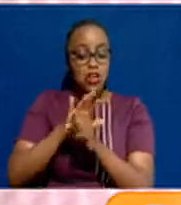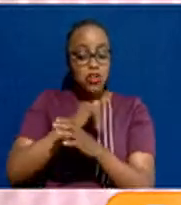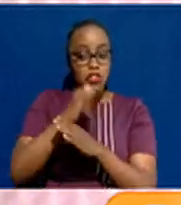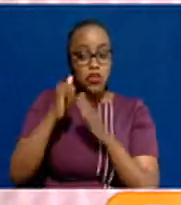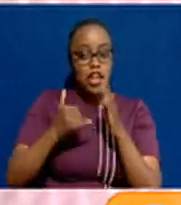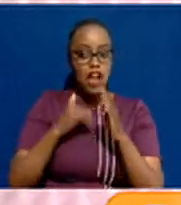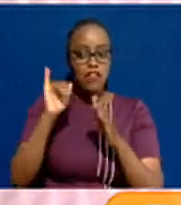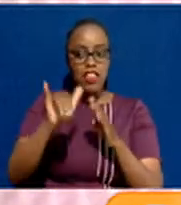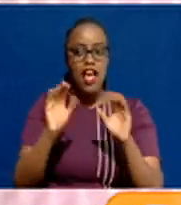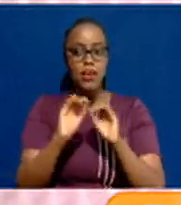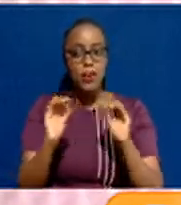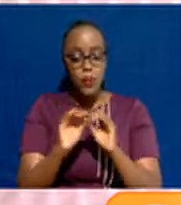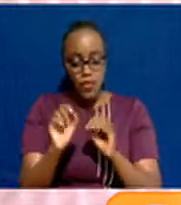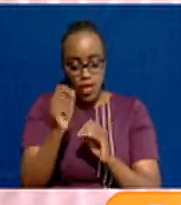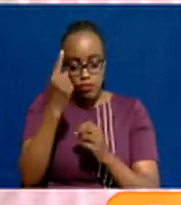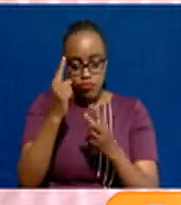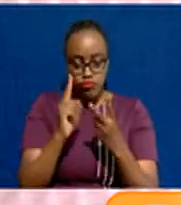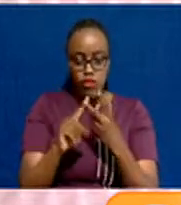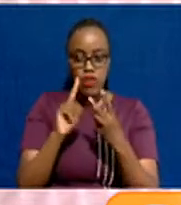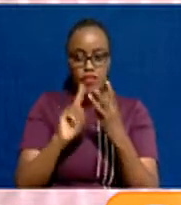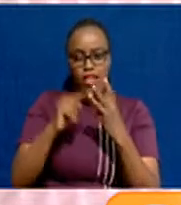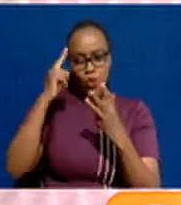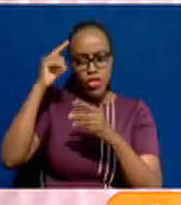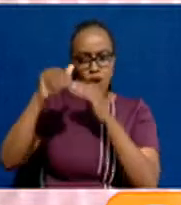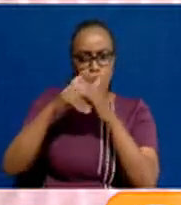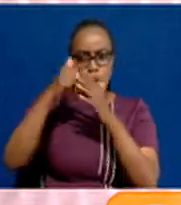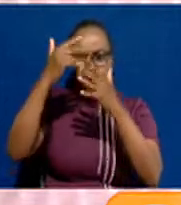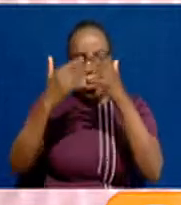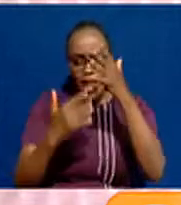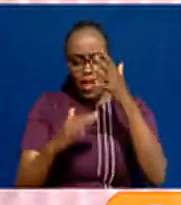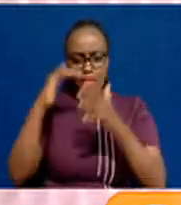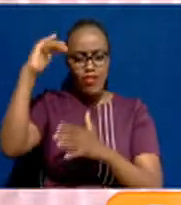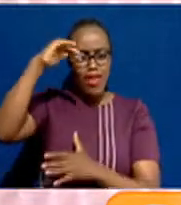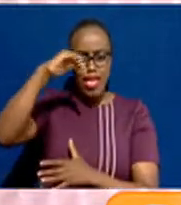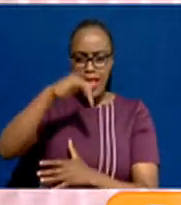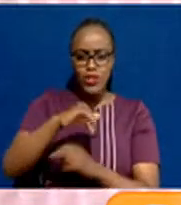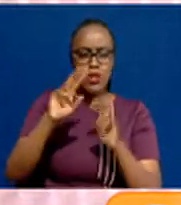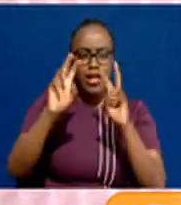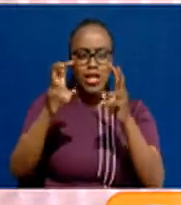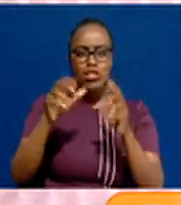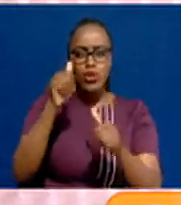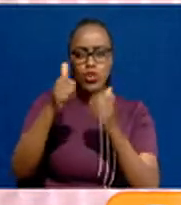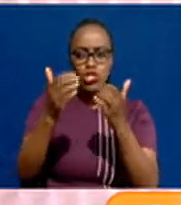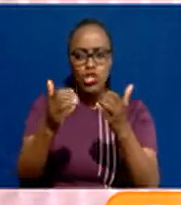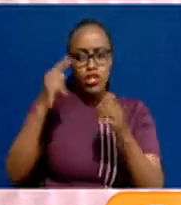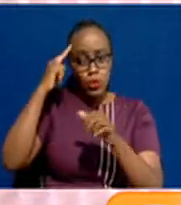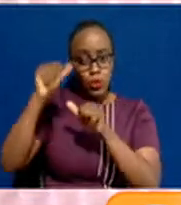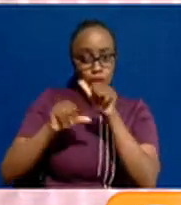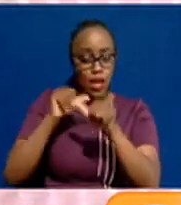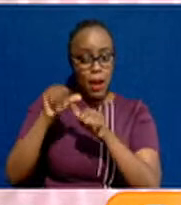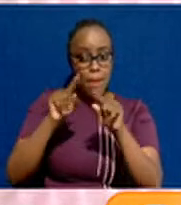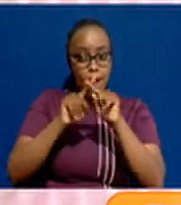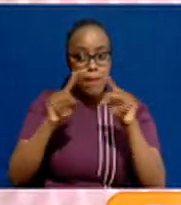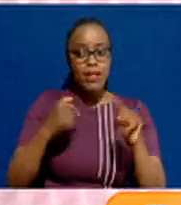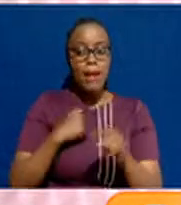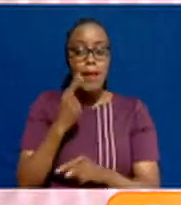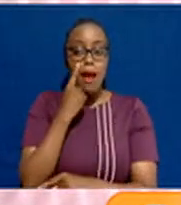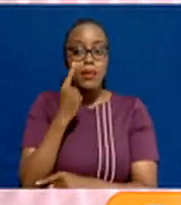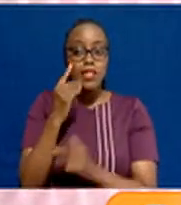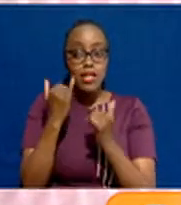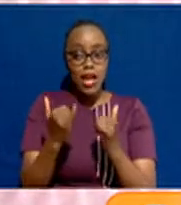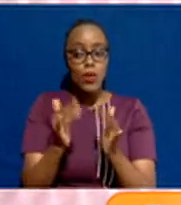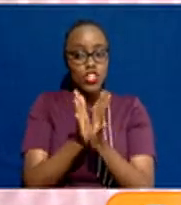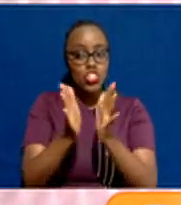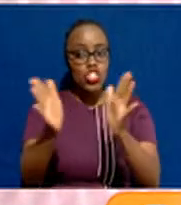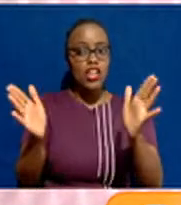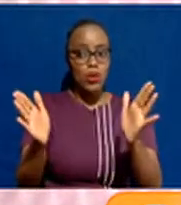So that should come in. Then just think about all the other inflationary factors that you need to think about. But what I'm seeing, by and